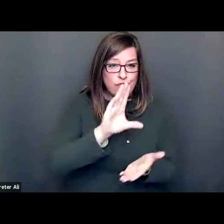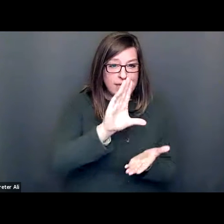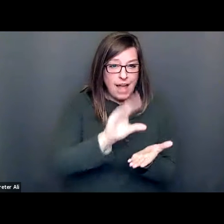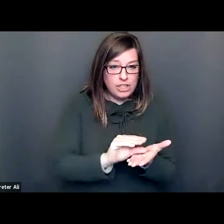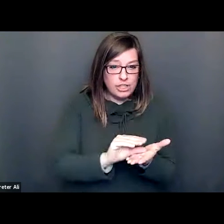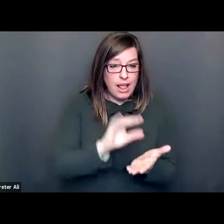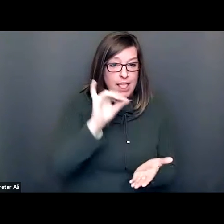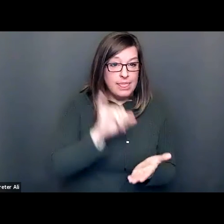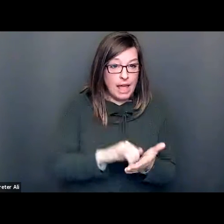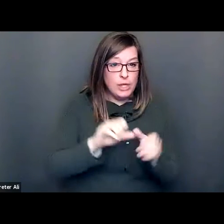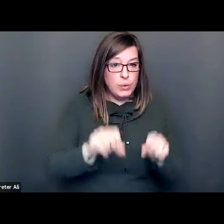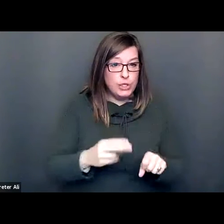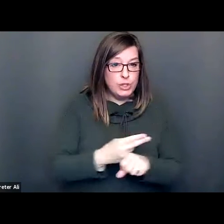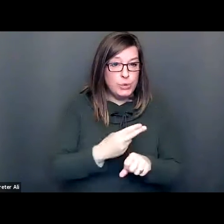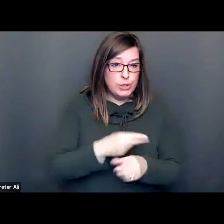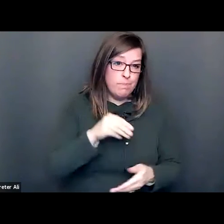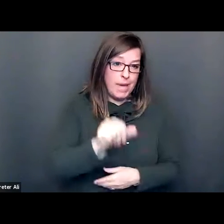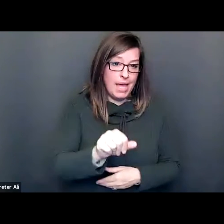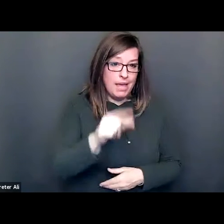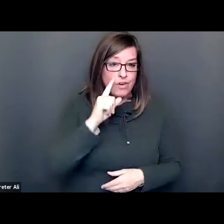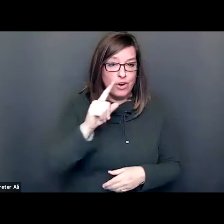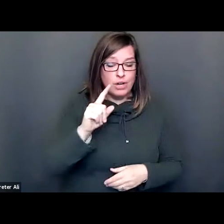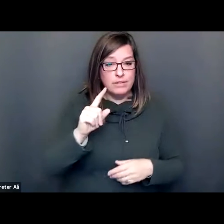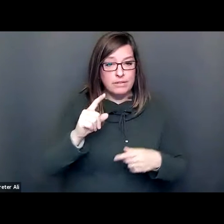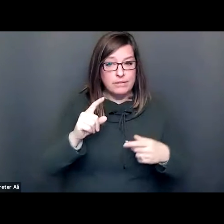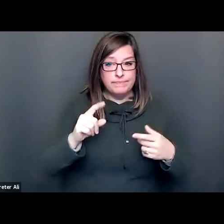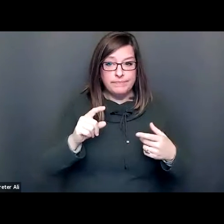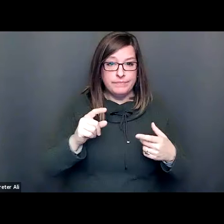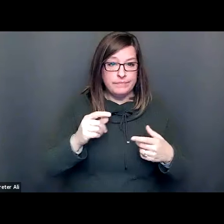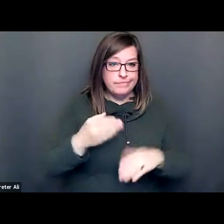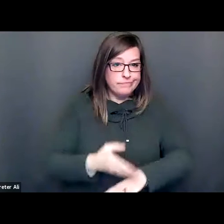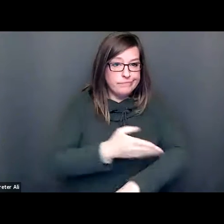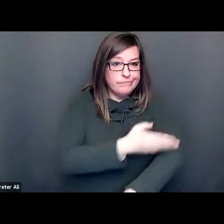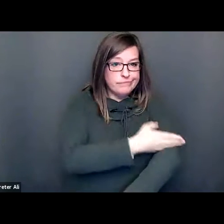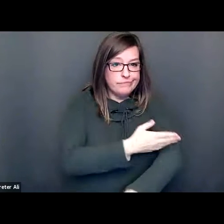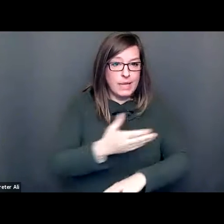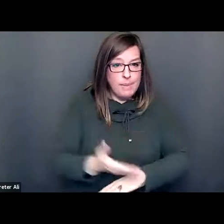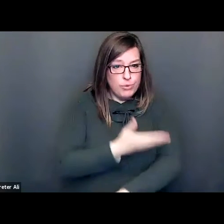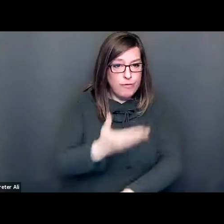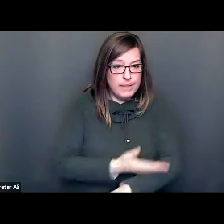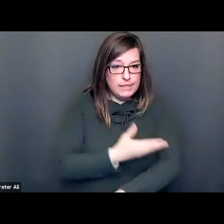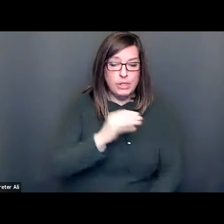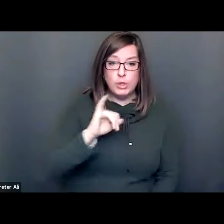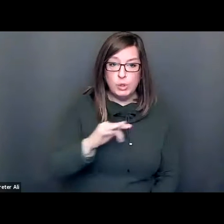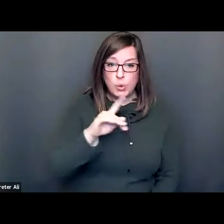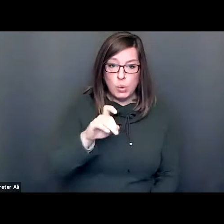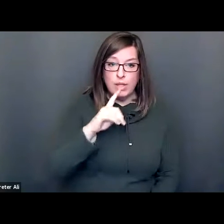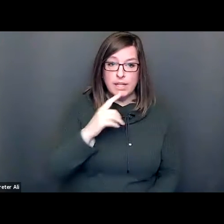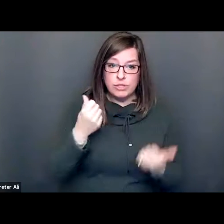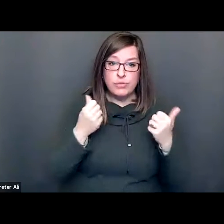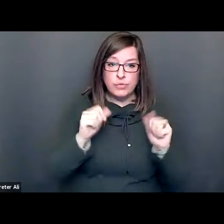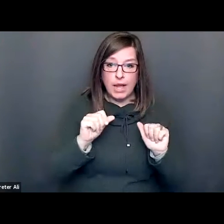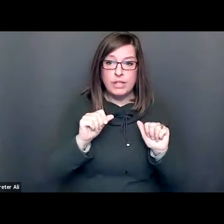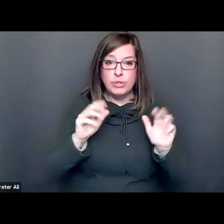for those energy upgrades. So that's one model that Joule has used